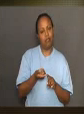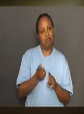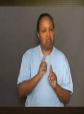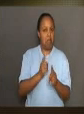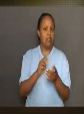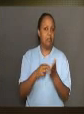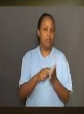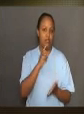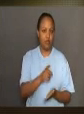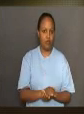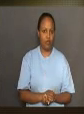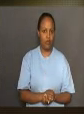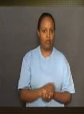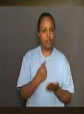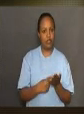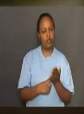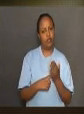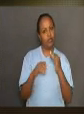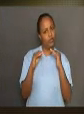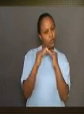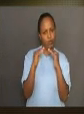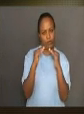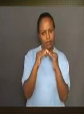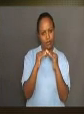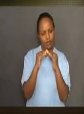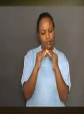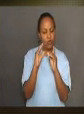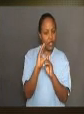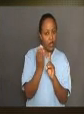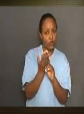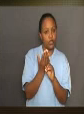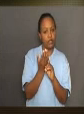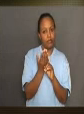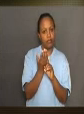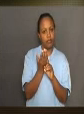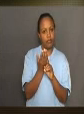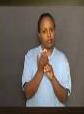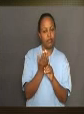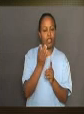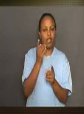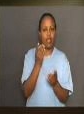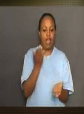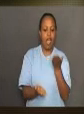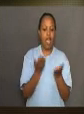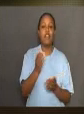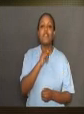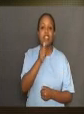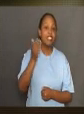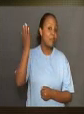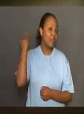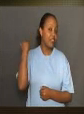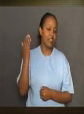restore balance or equilibrium to a situation in which unfairness has